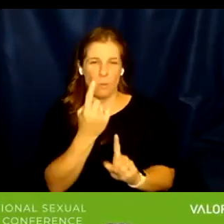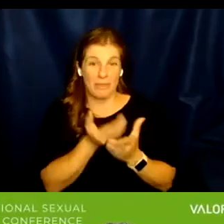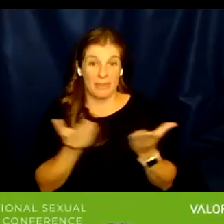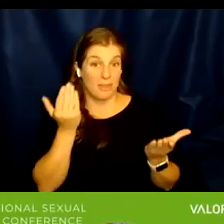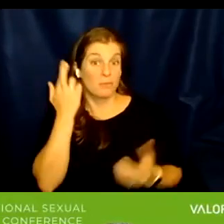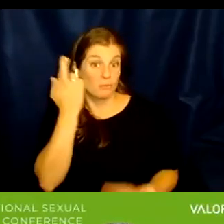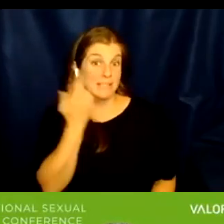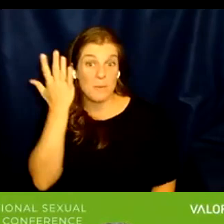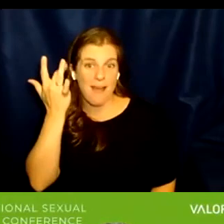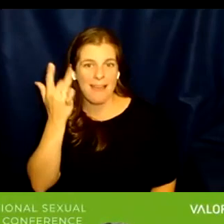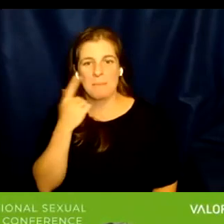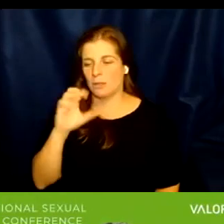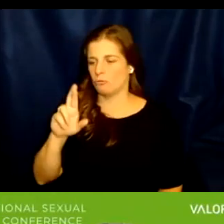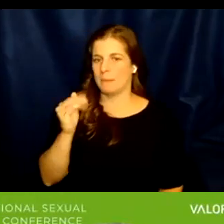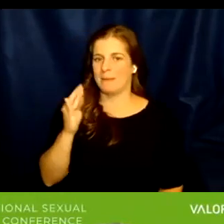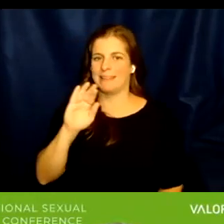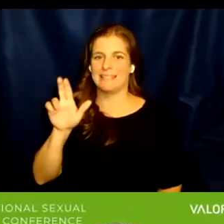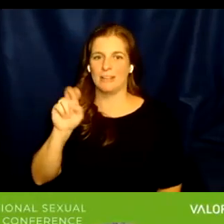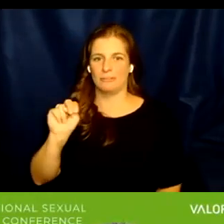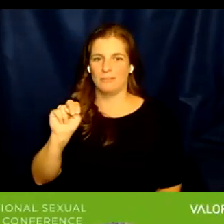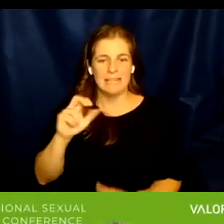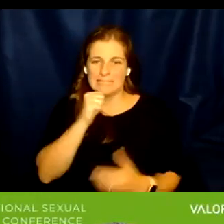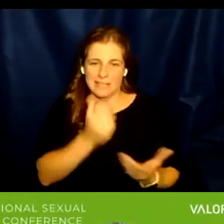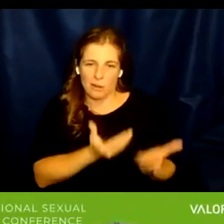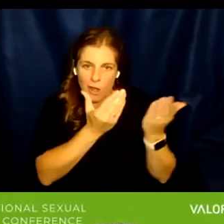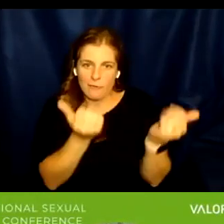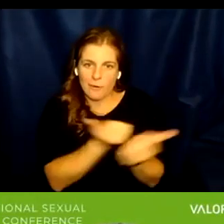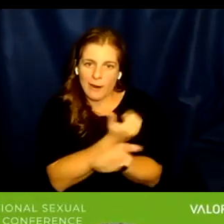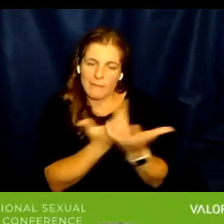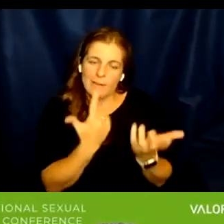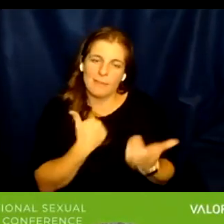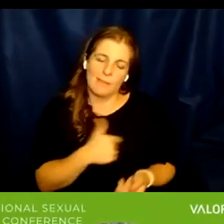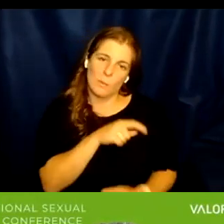is not offering them the things that they need and that we as survivors need.